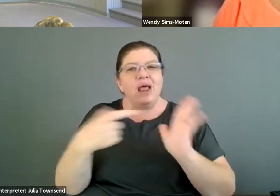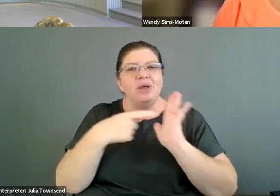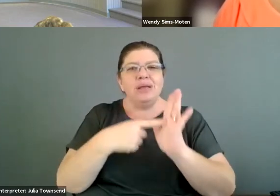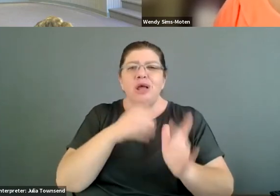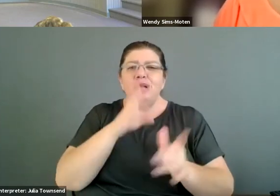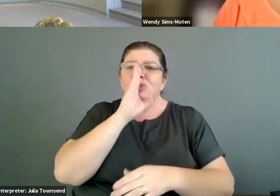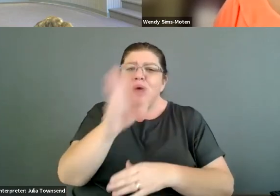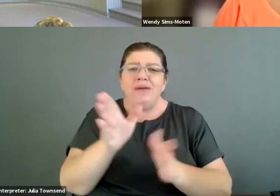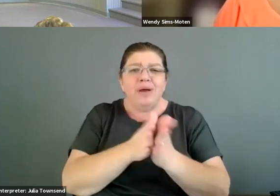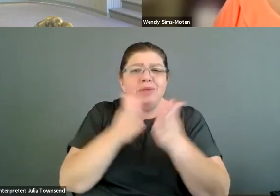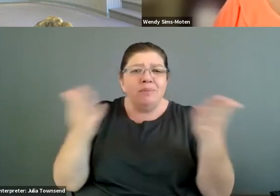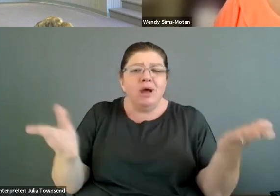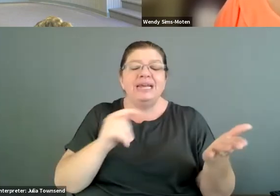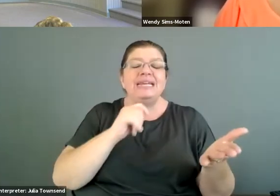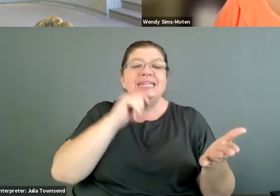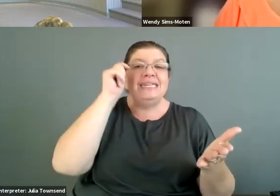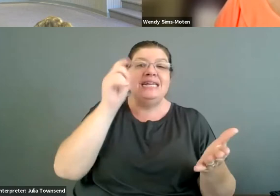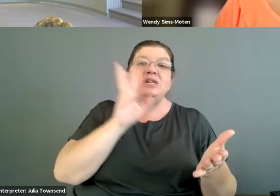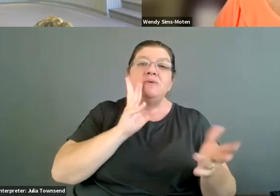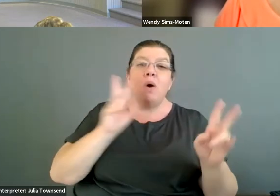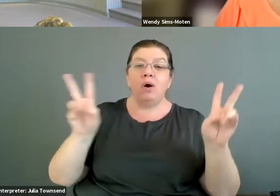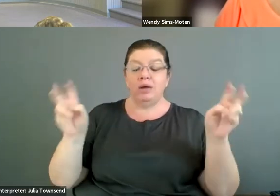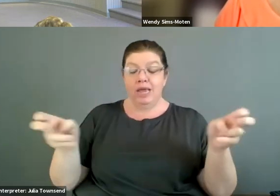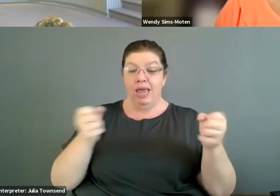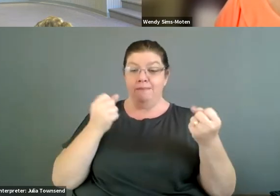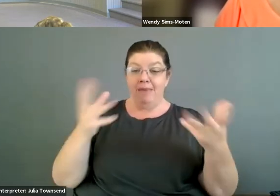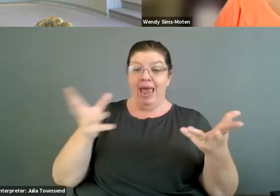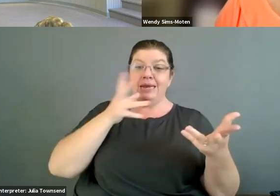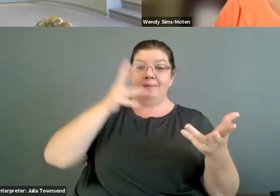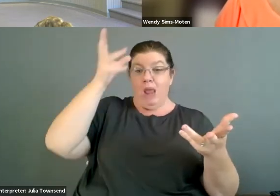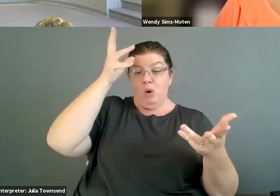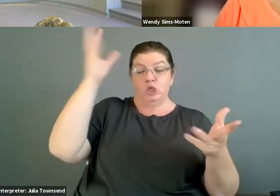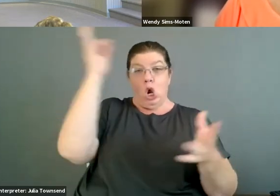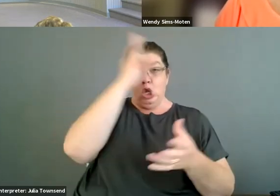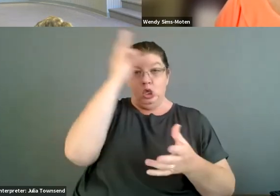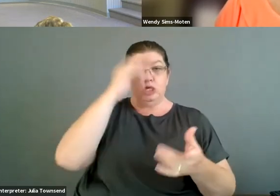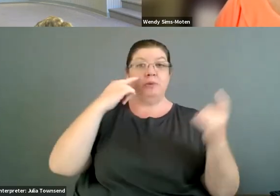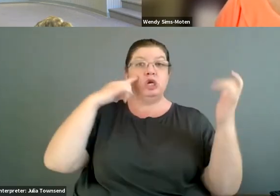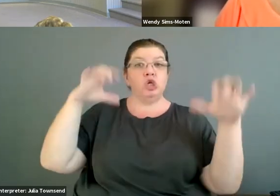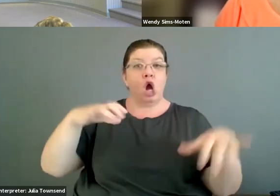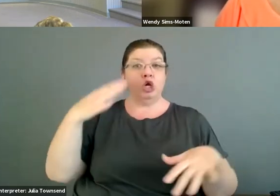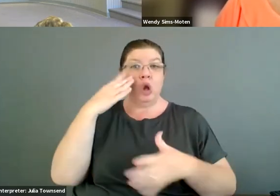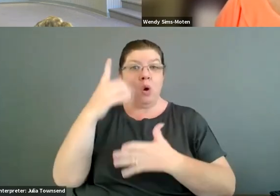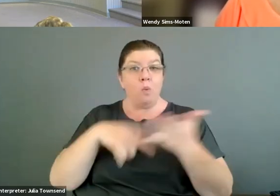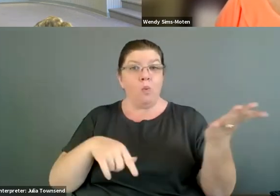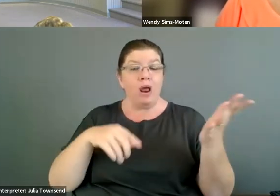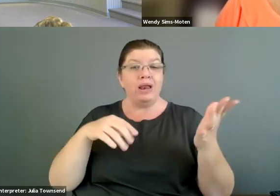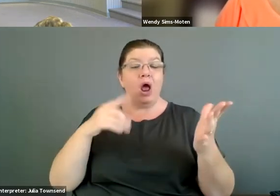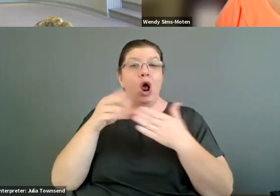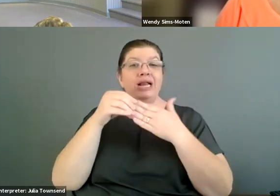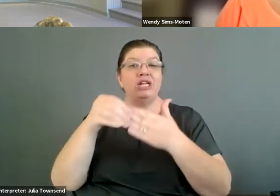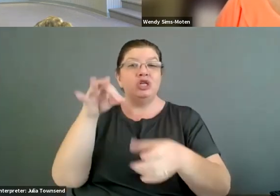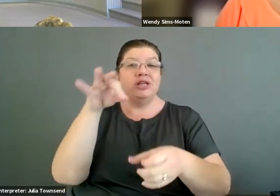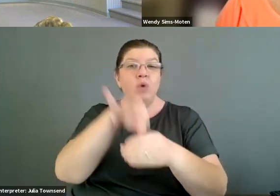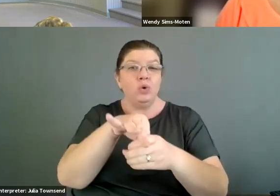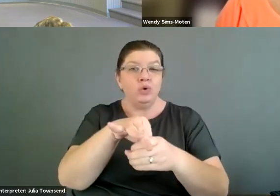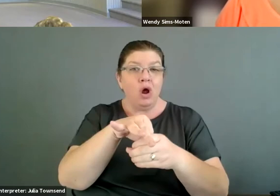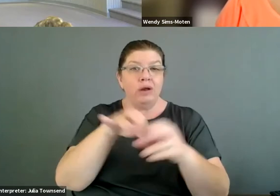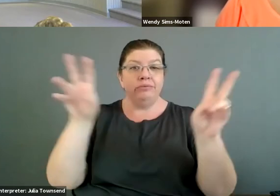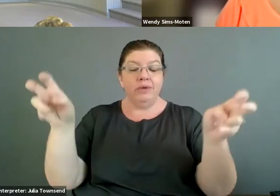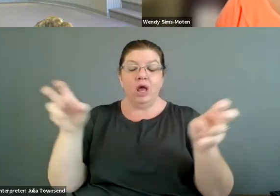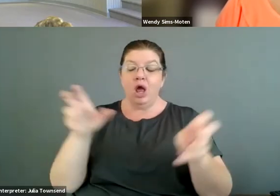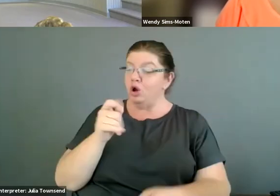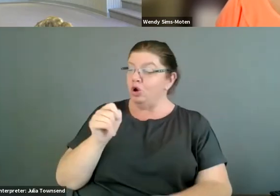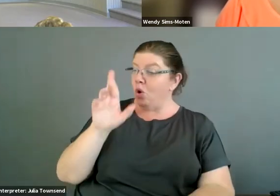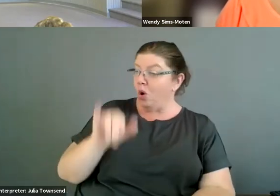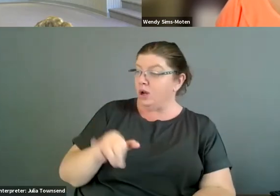Teen Talk. Many parents are clueless and would be shocked to know this is what our leaders voted in. Courtney, Lisa and